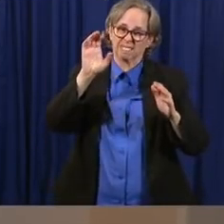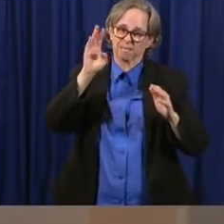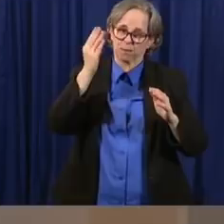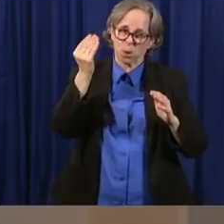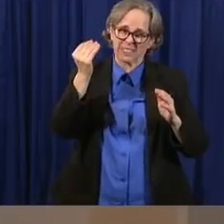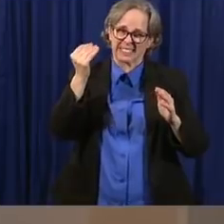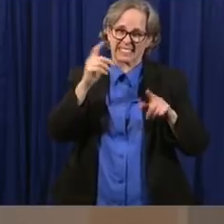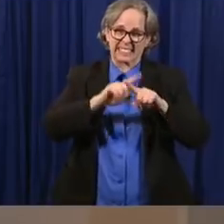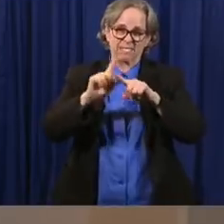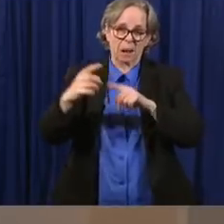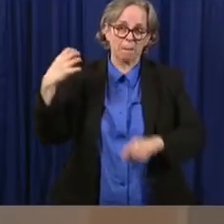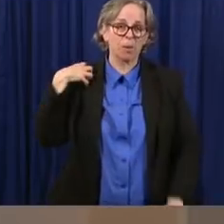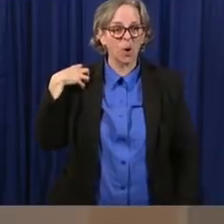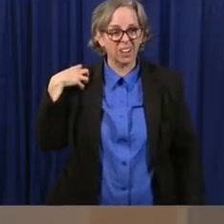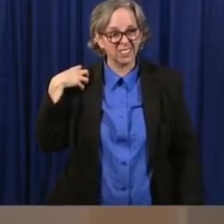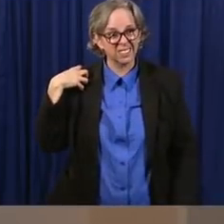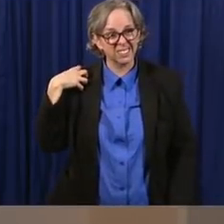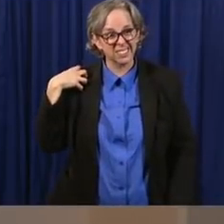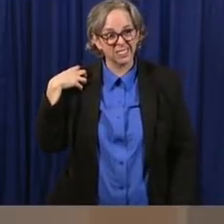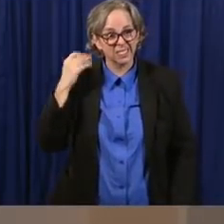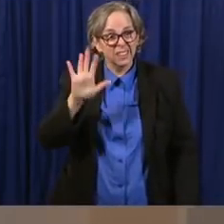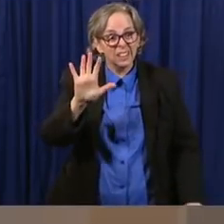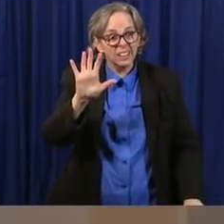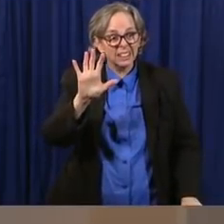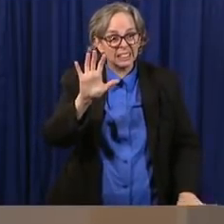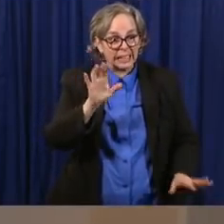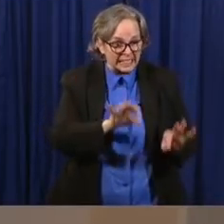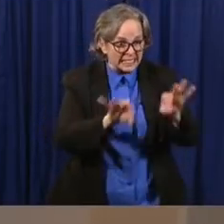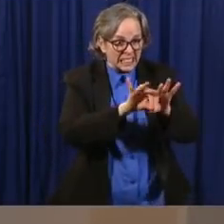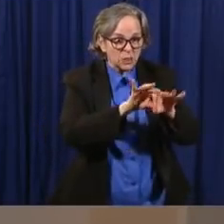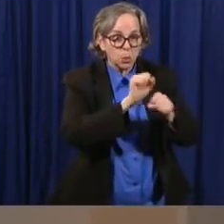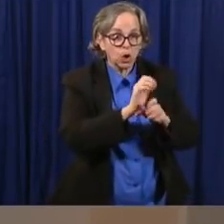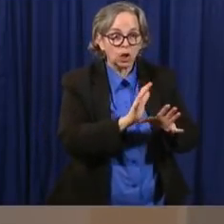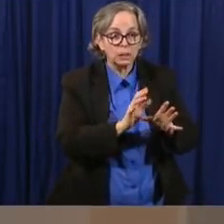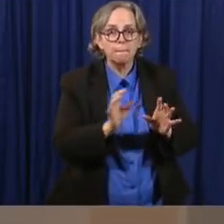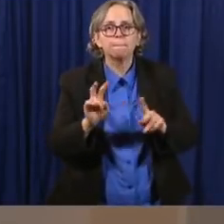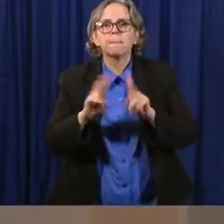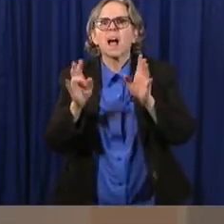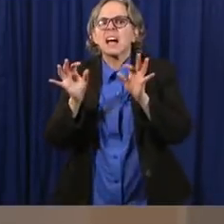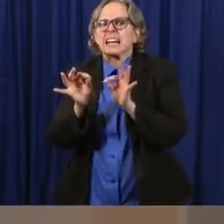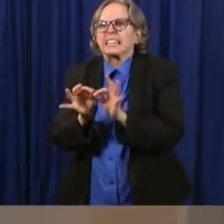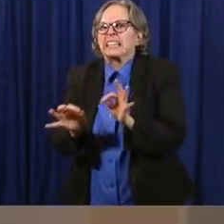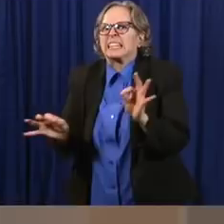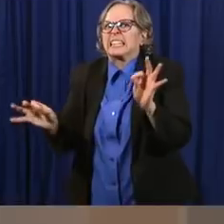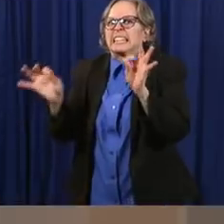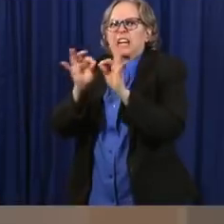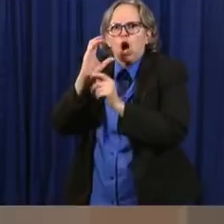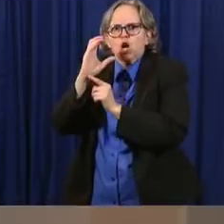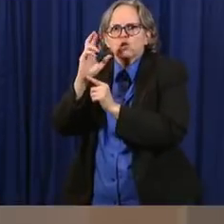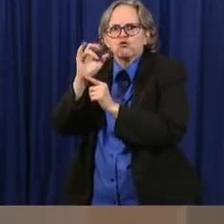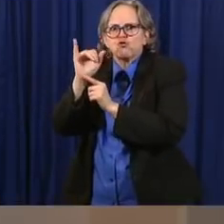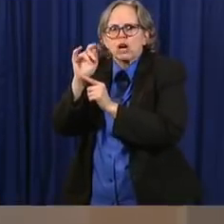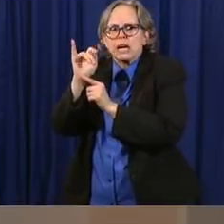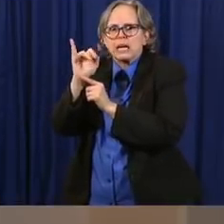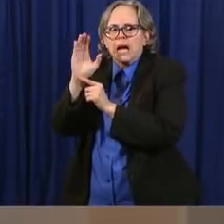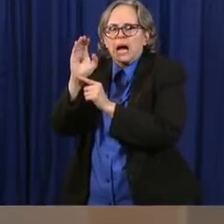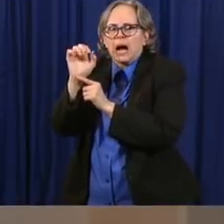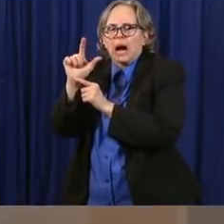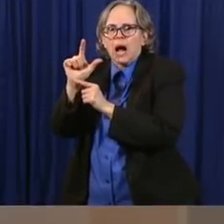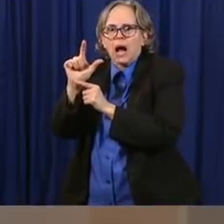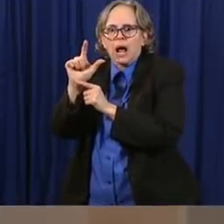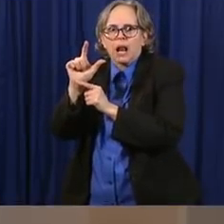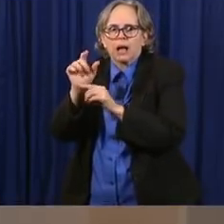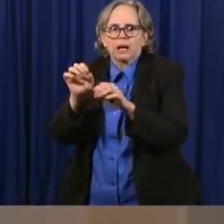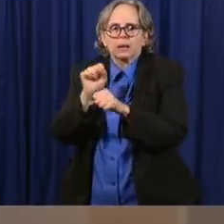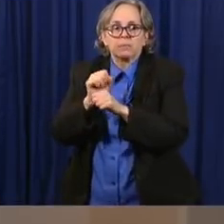only essential, but we describe them as critical to what we're doing to keep things humming in our state. There are